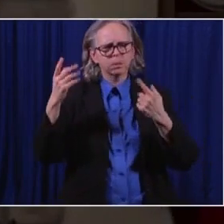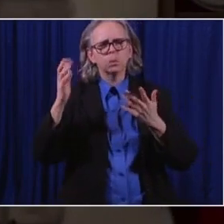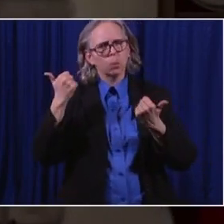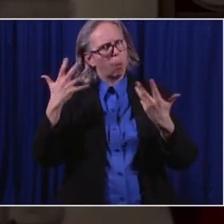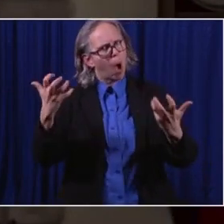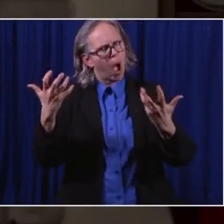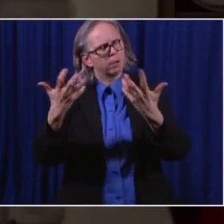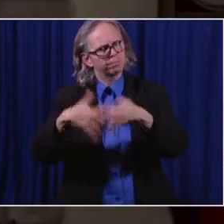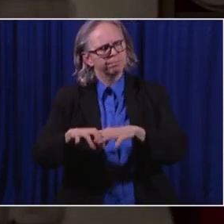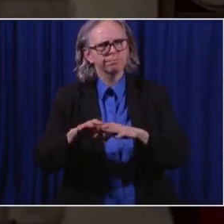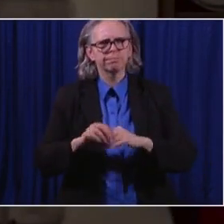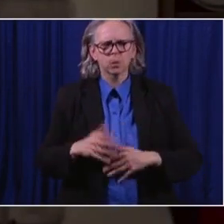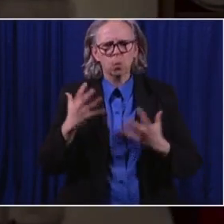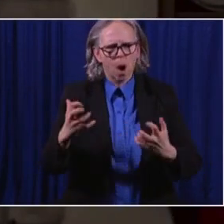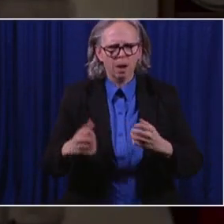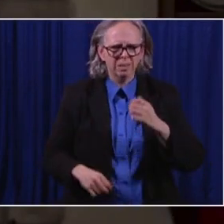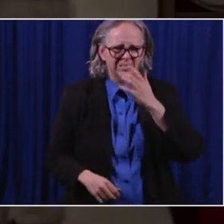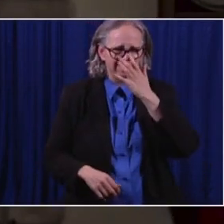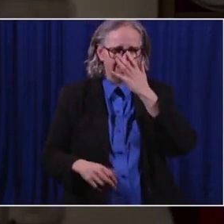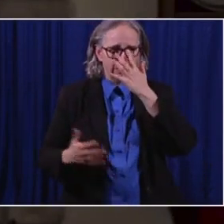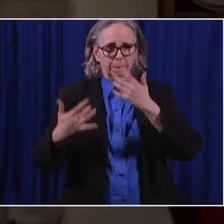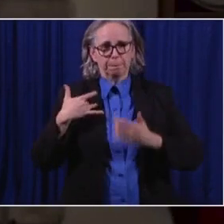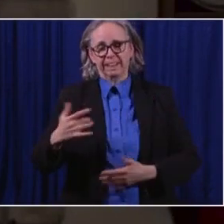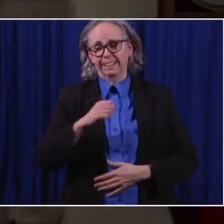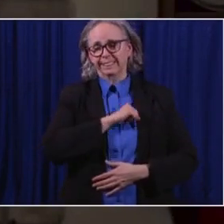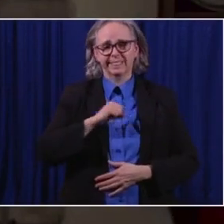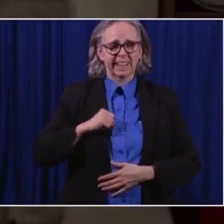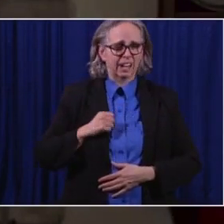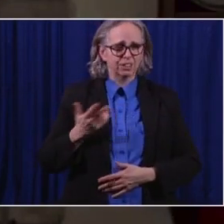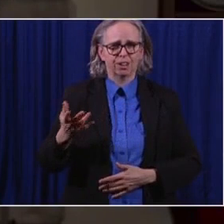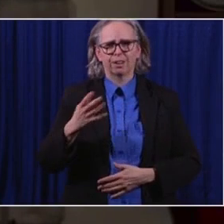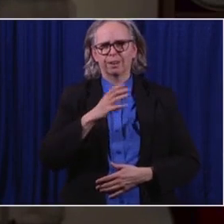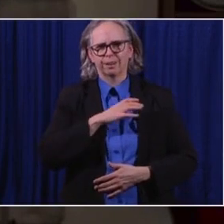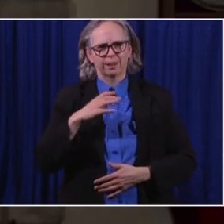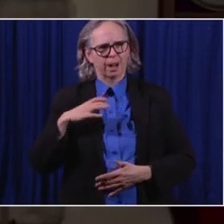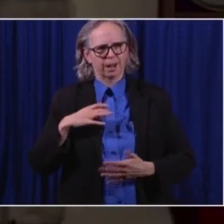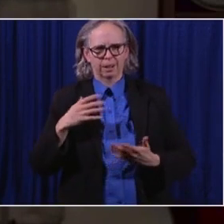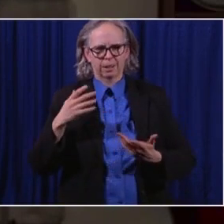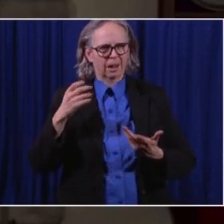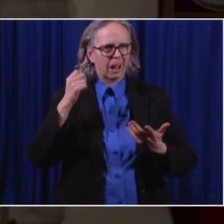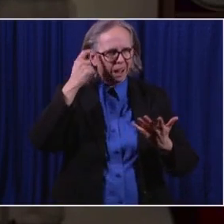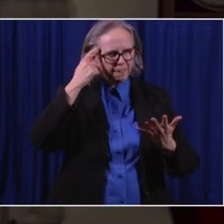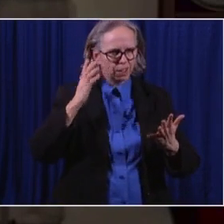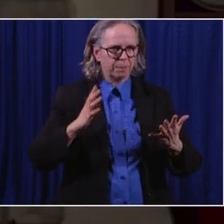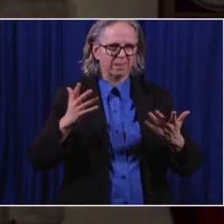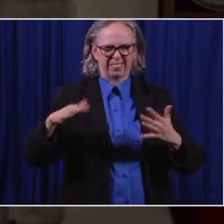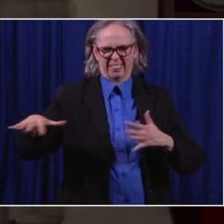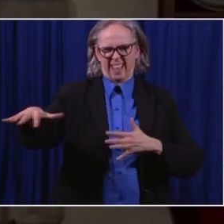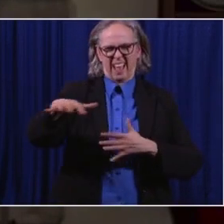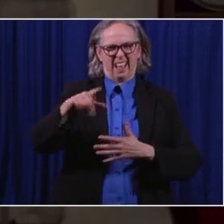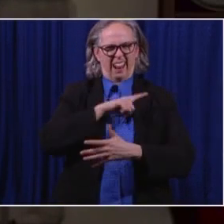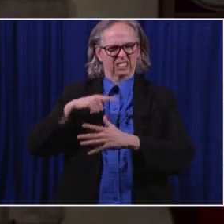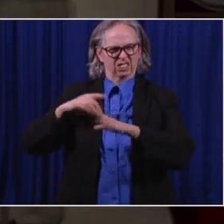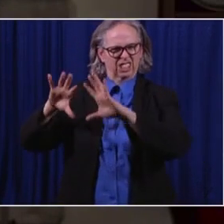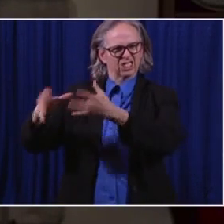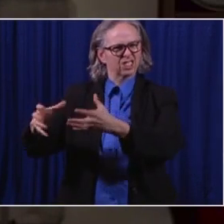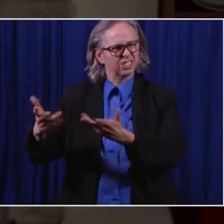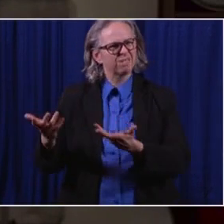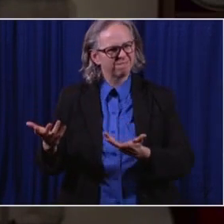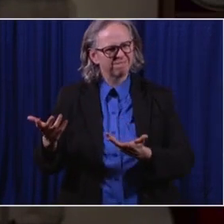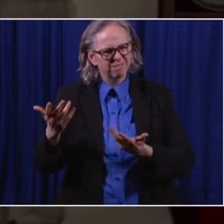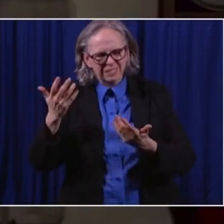usually in a legislative body, not as governor certainly, but has been that, you try to work things out